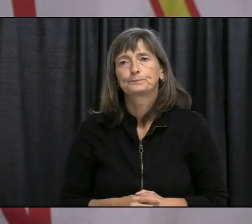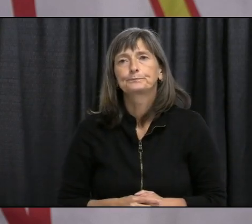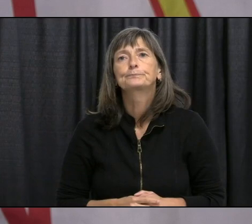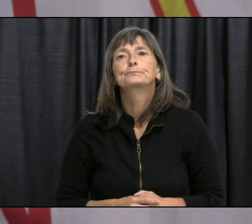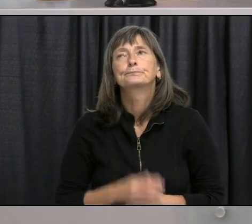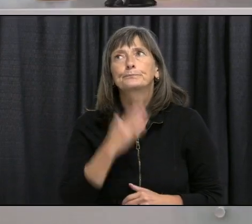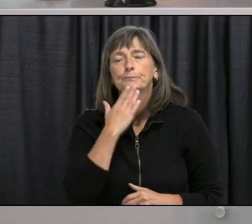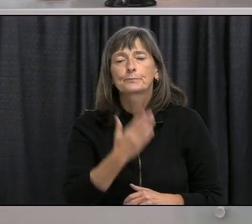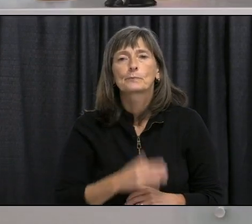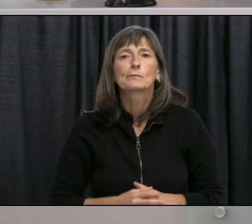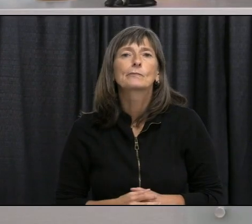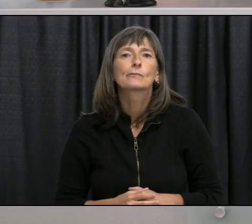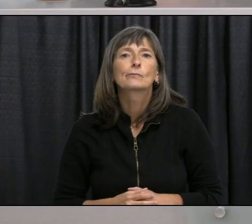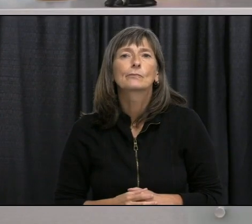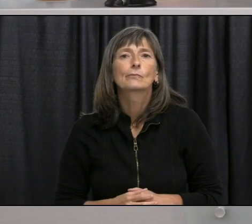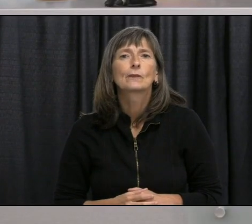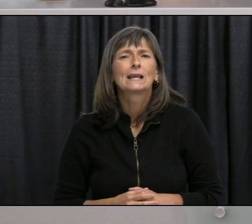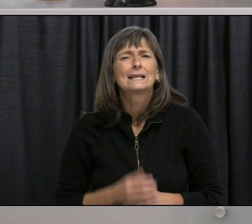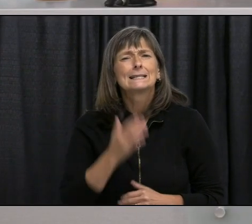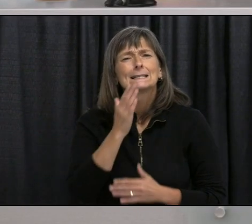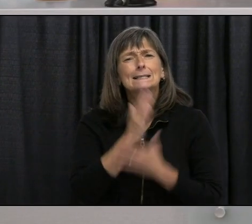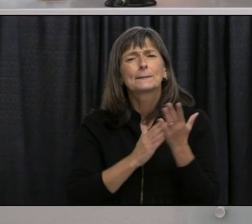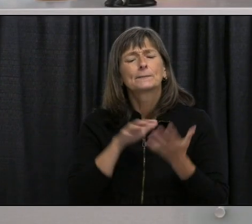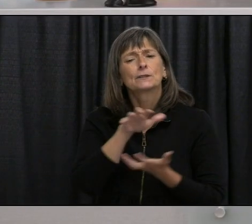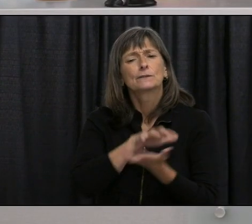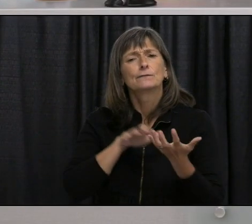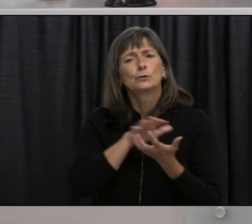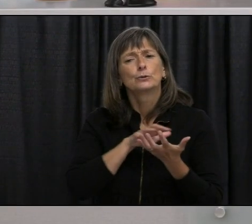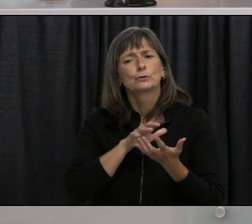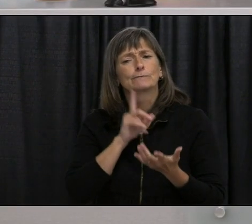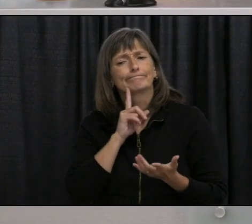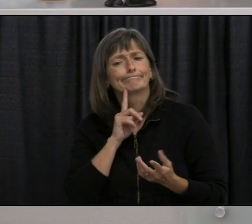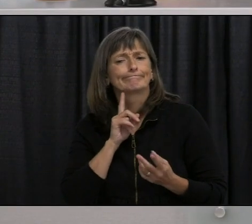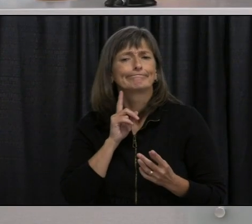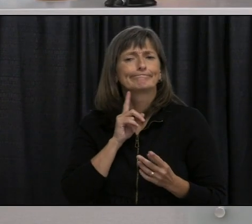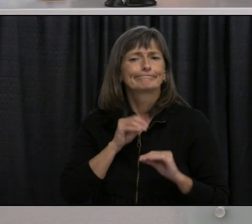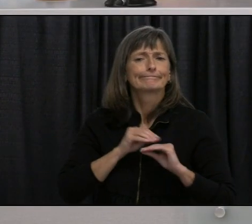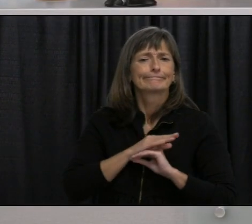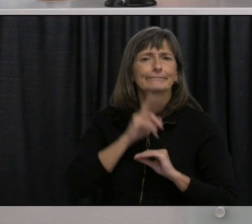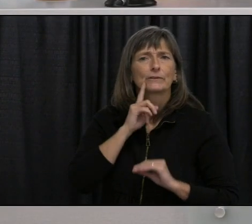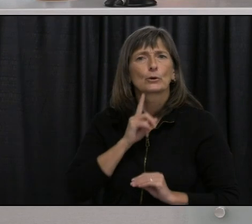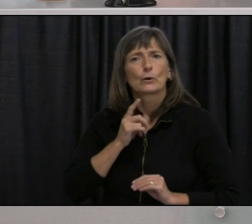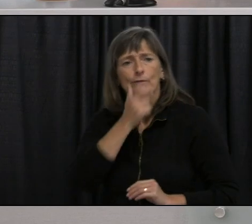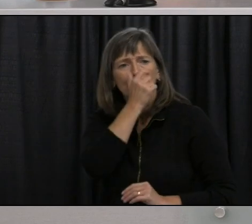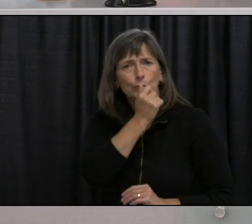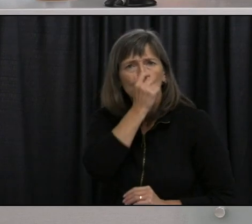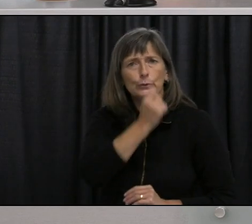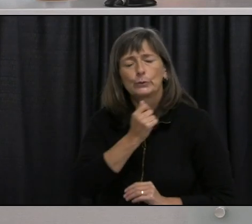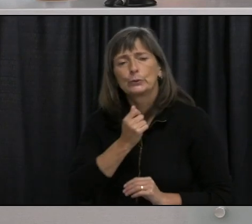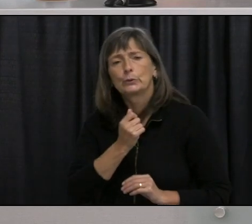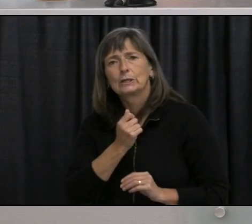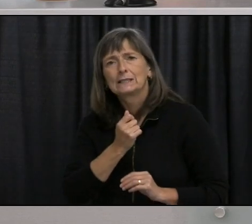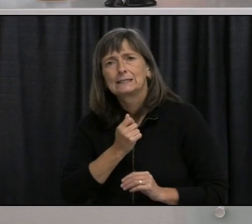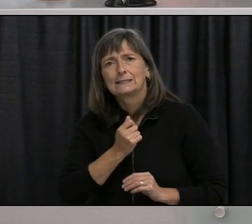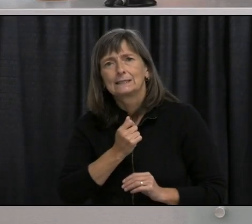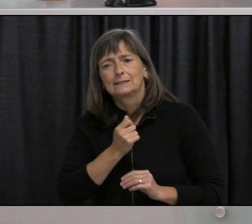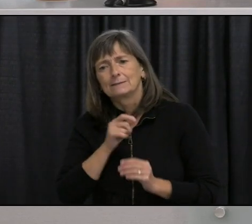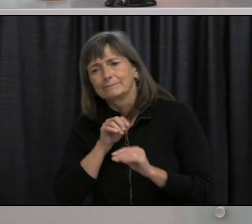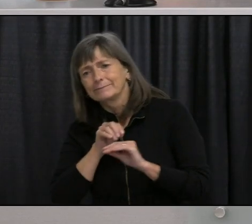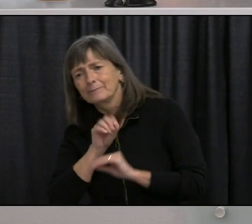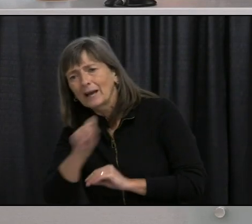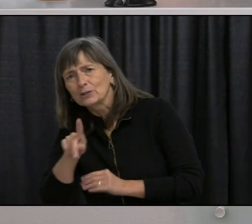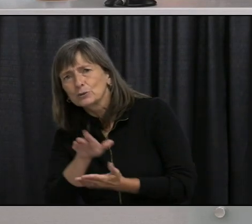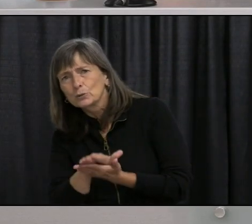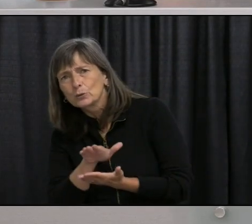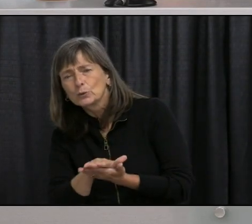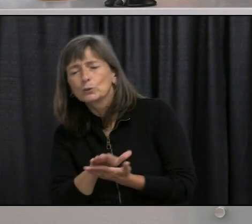Thank you. There's also been some confusion in terms of back to school and flu-like symptoms, COVID symptoms, many kids being sent home after